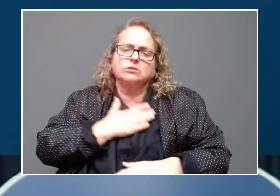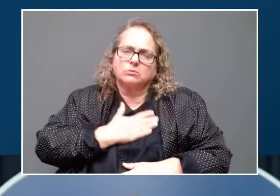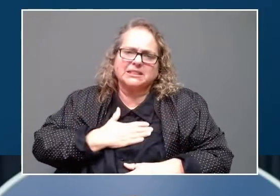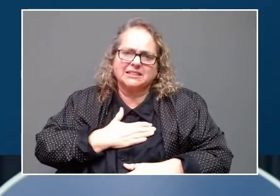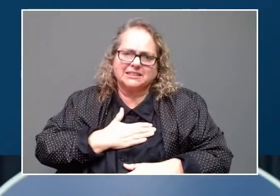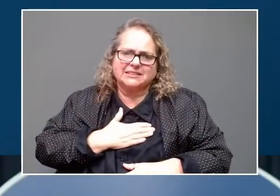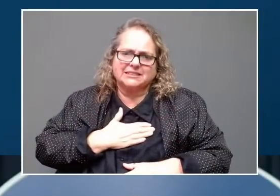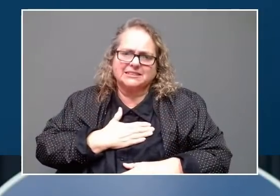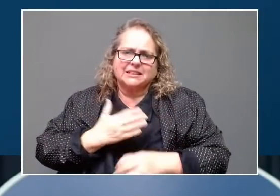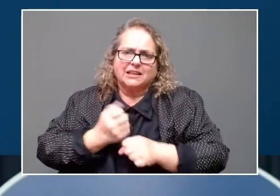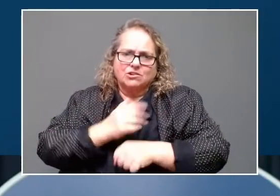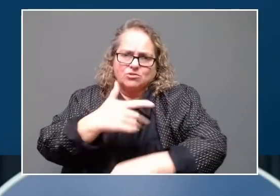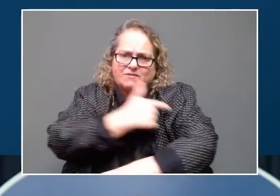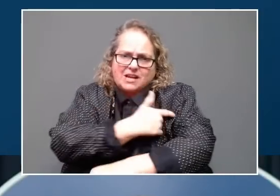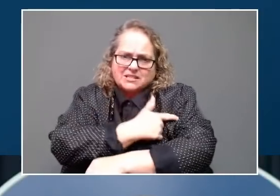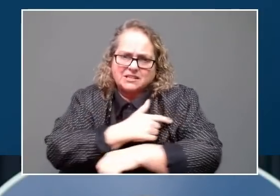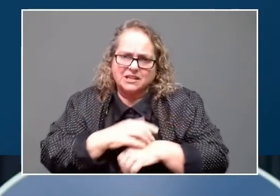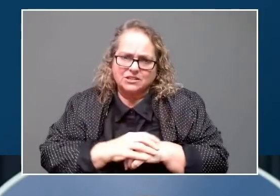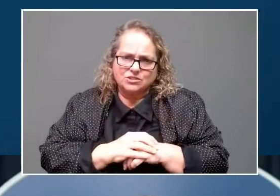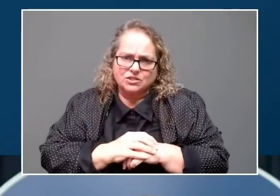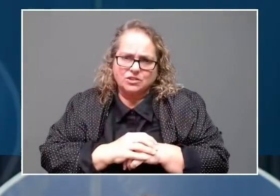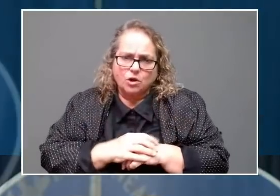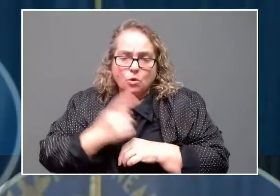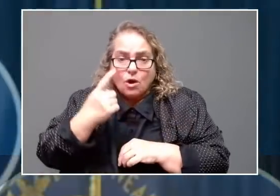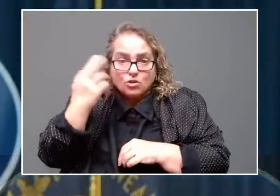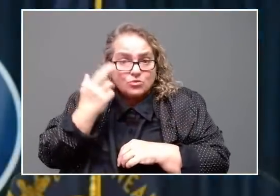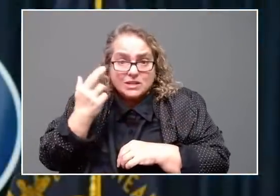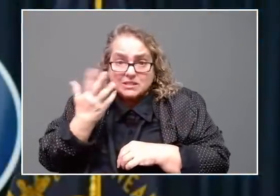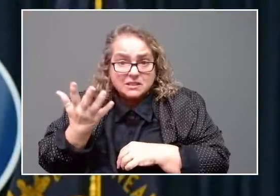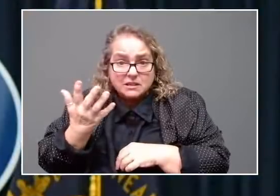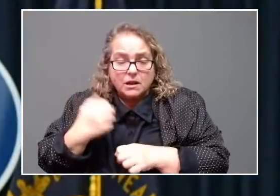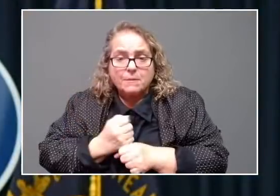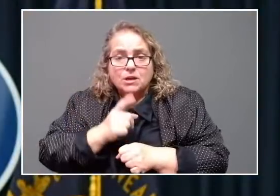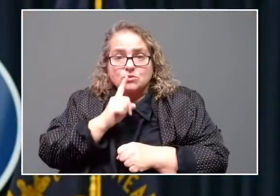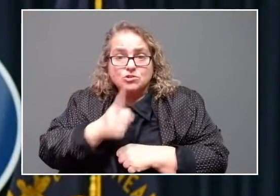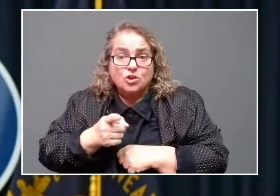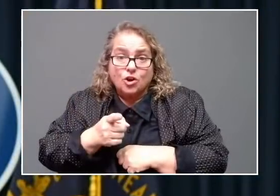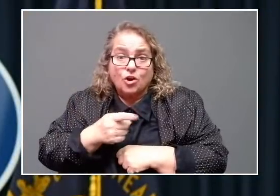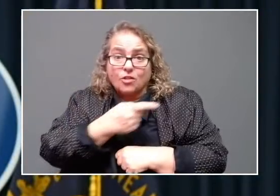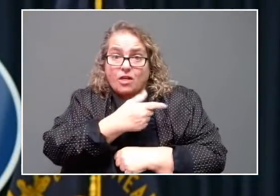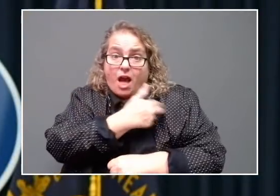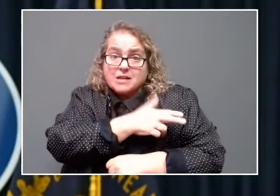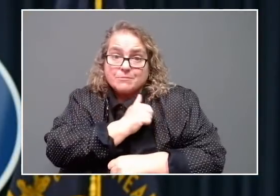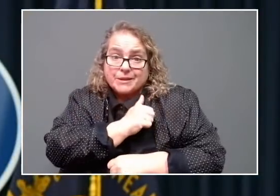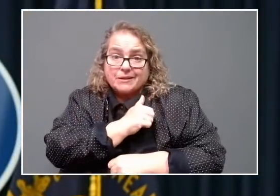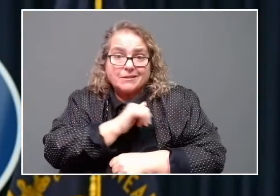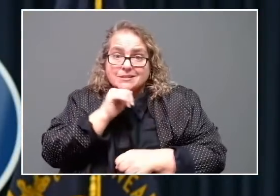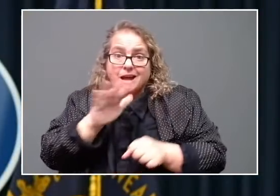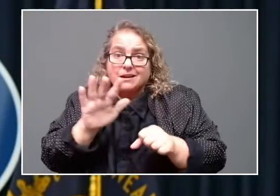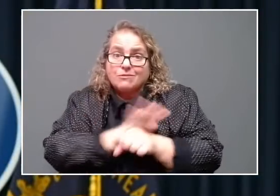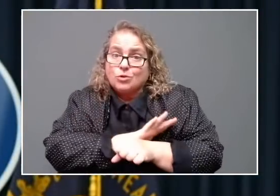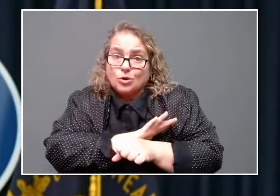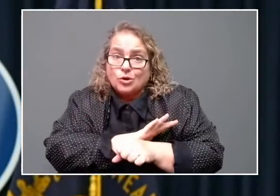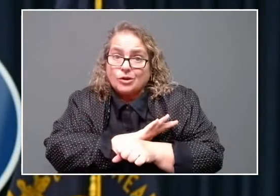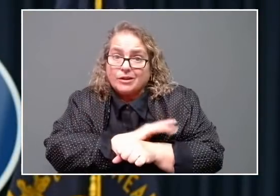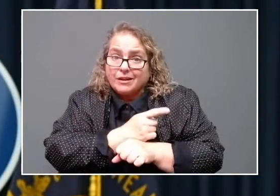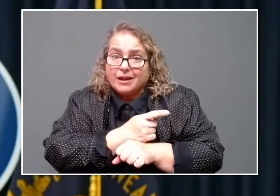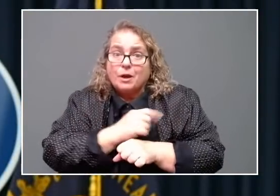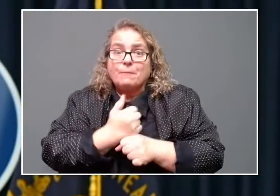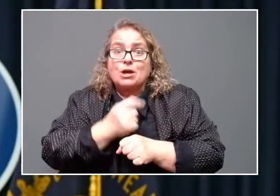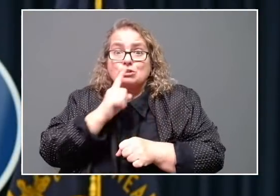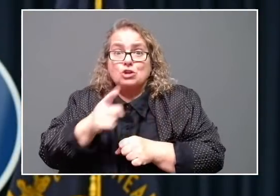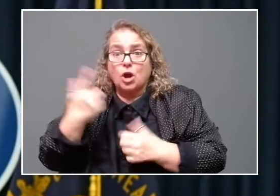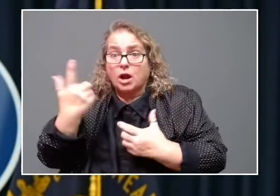One reason to get vaccinated is to make sure there is a bed at a hospital for someone who is in a car wreck, has a heart